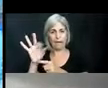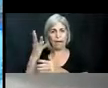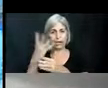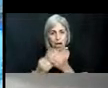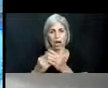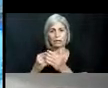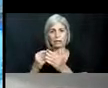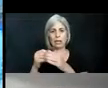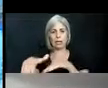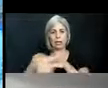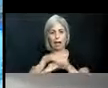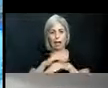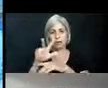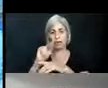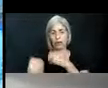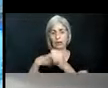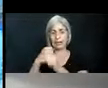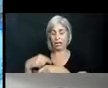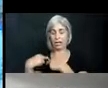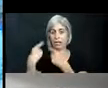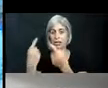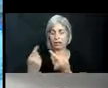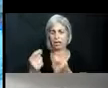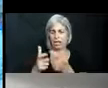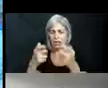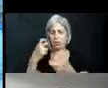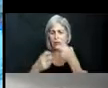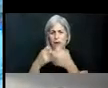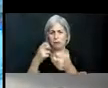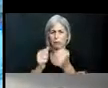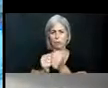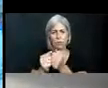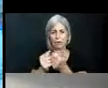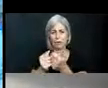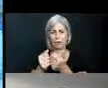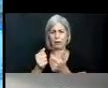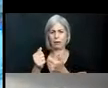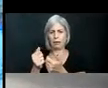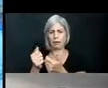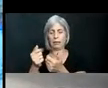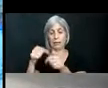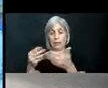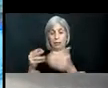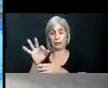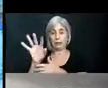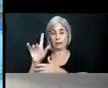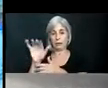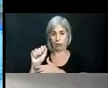30 years. And this is also a big issue here. We have a lot of reef systems in Florida, especially near the Keys.